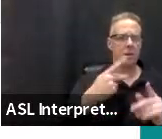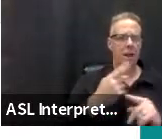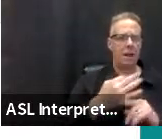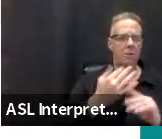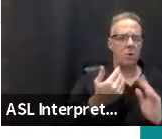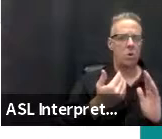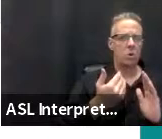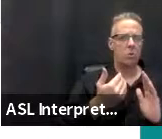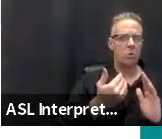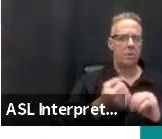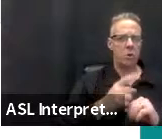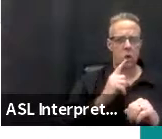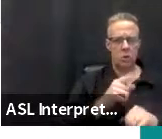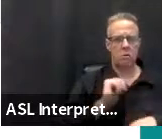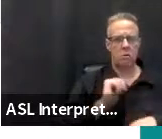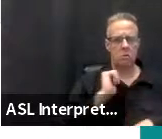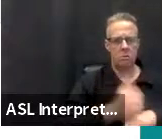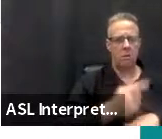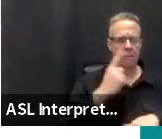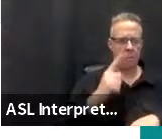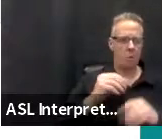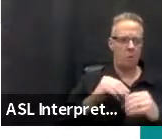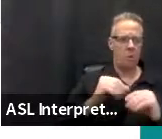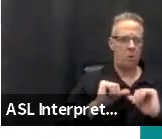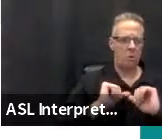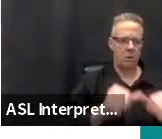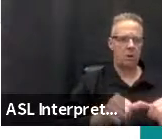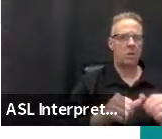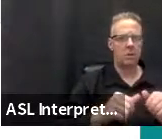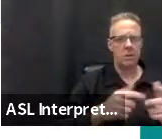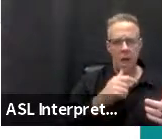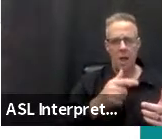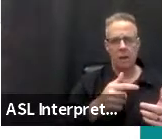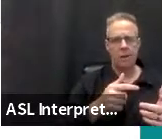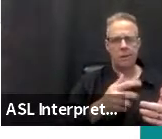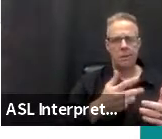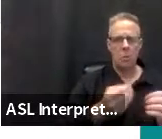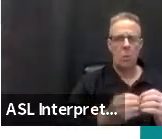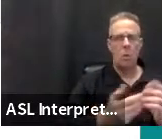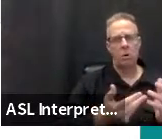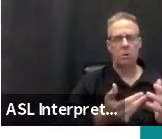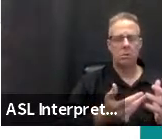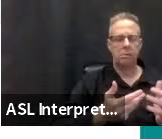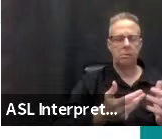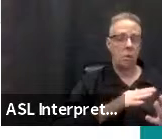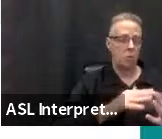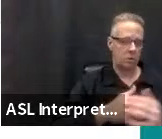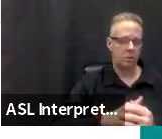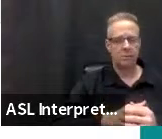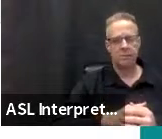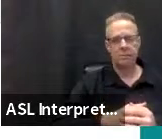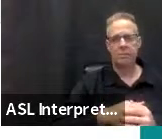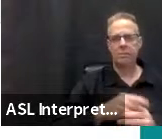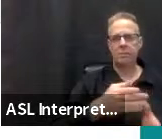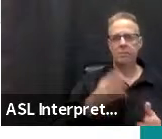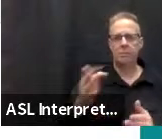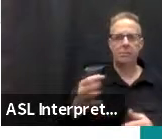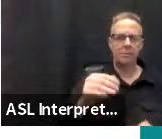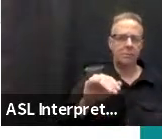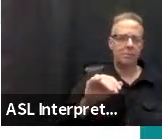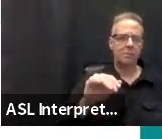really nice to have built into that proposal. Great points. And that actually speaks to